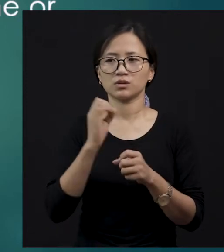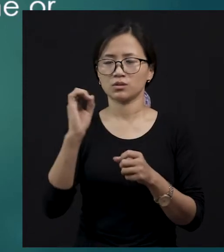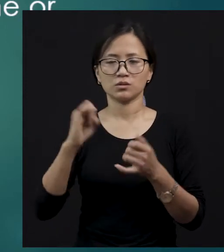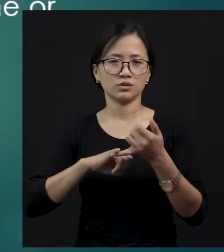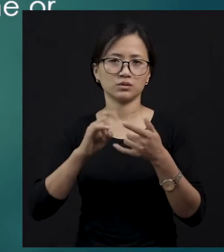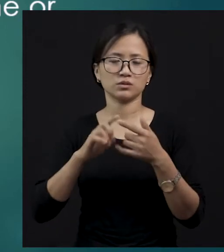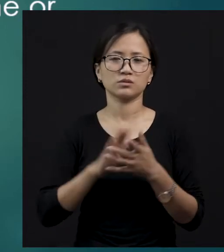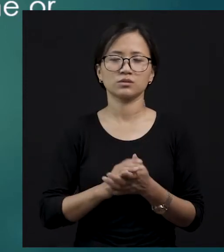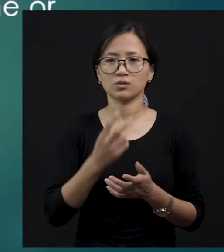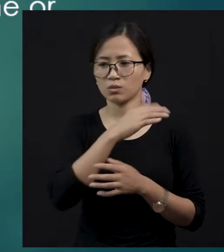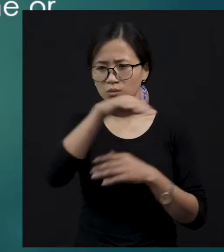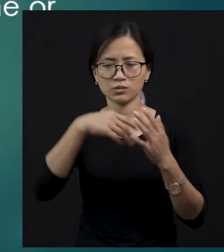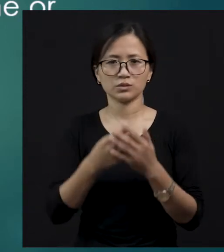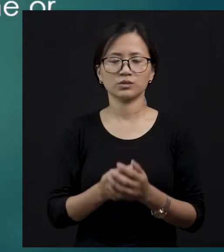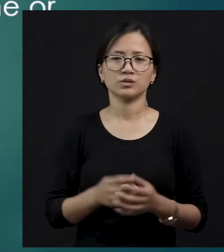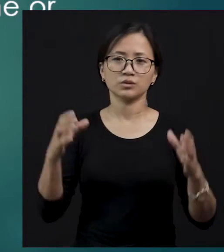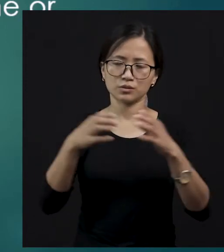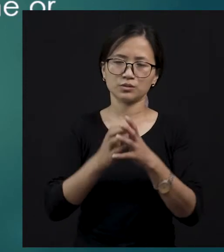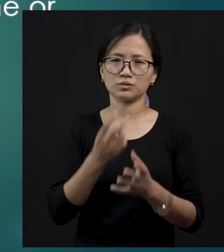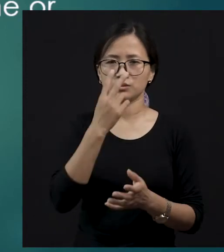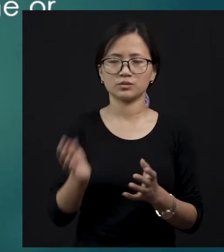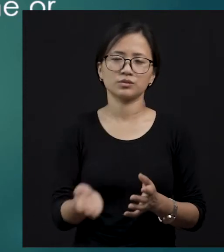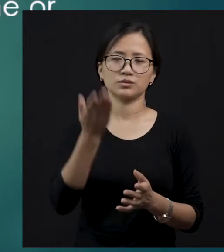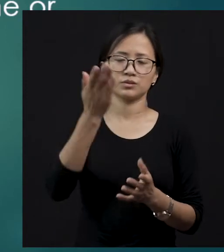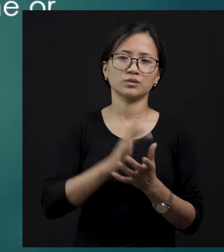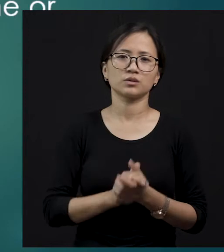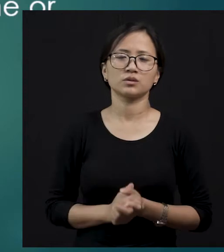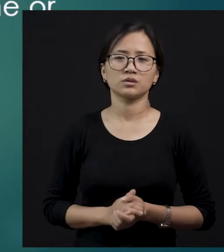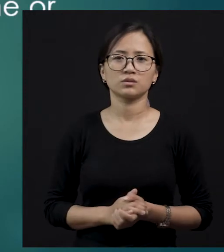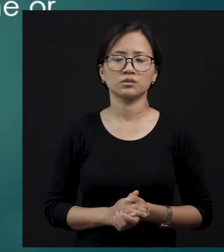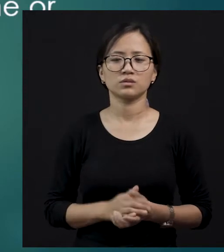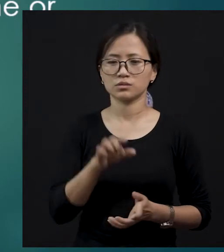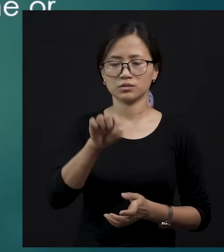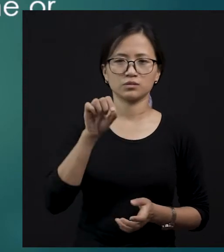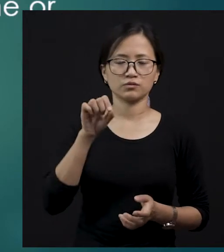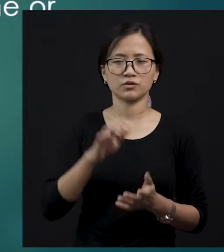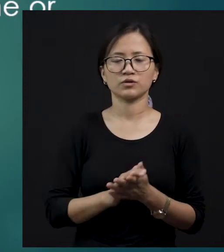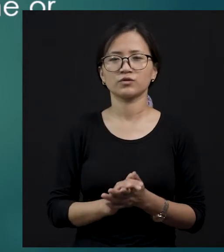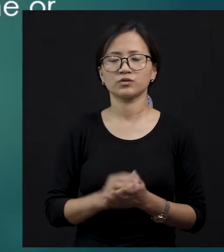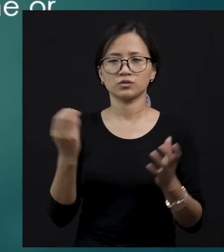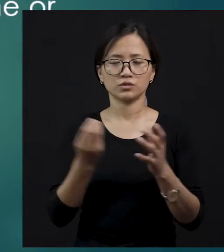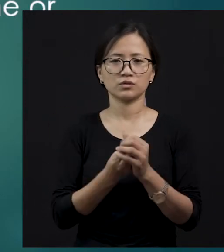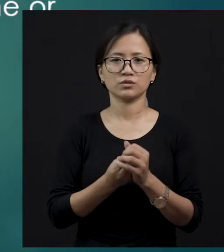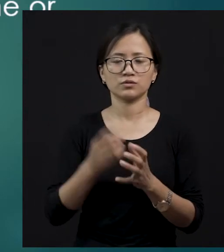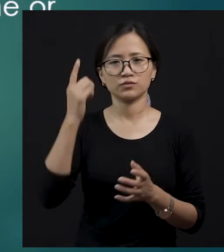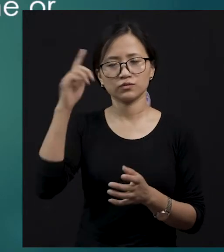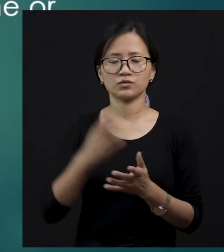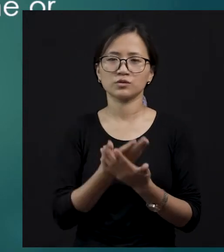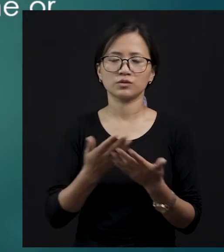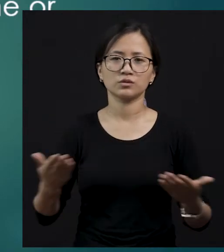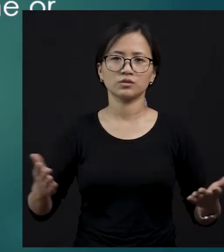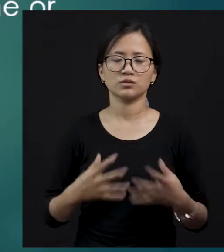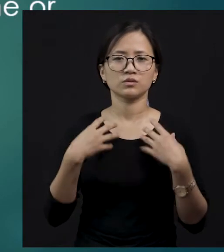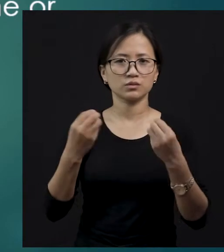group would be raised in a group. All the kittens would be put together in a place, and they will find food together for them. As I said,